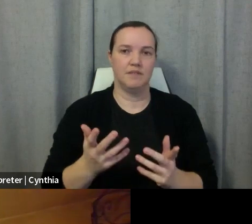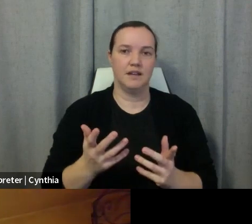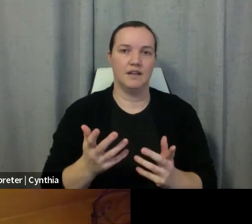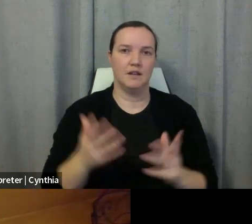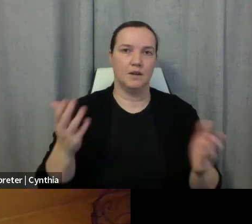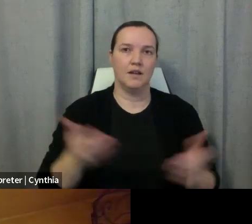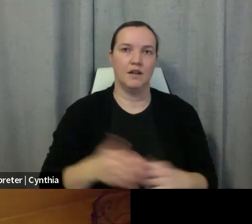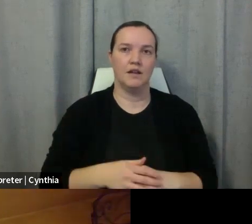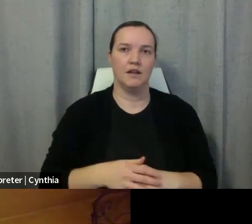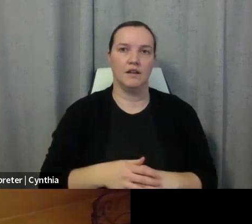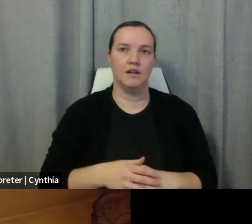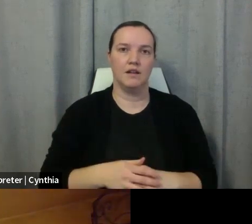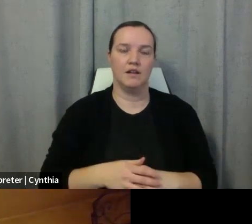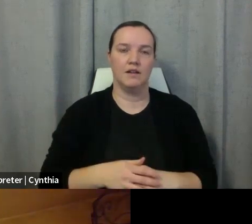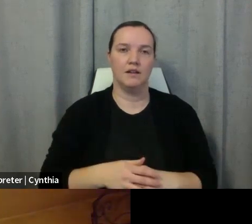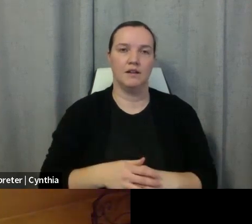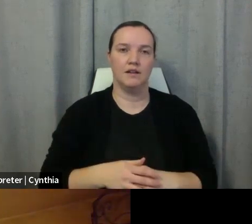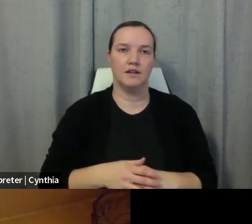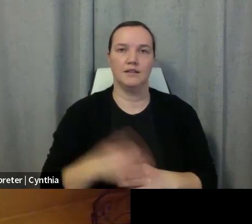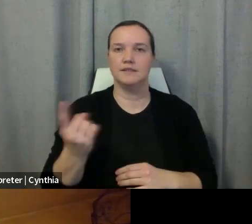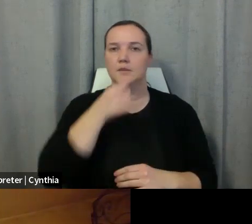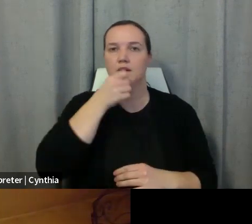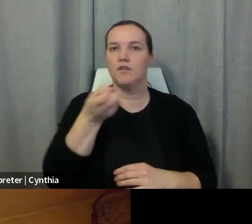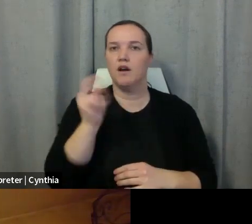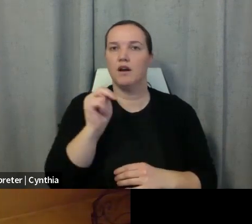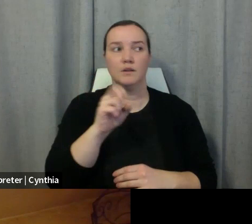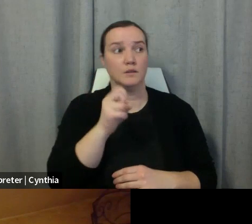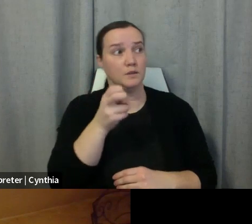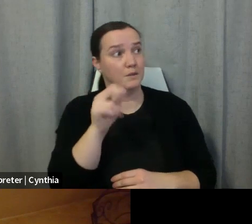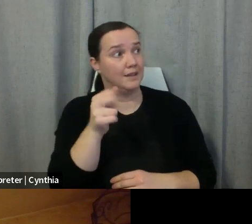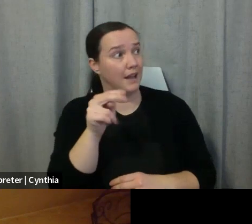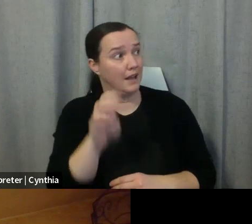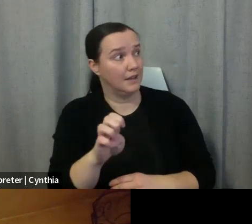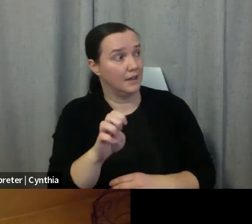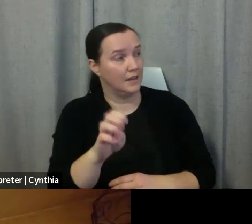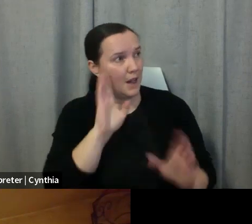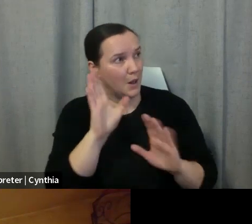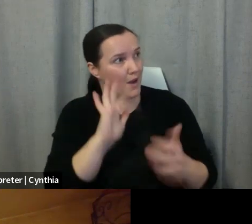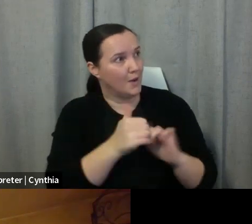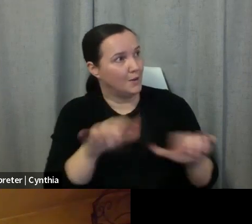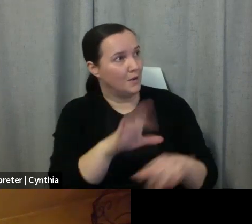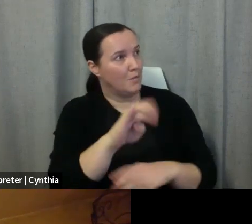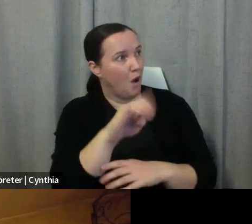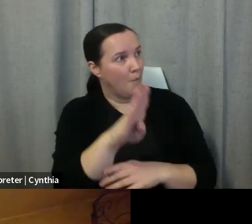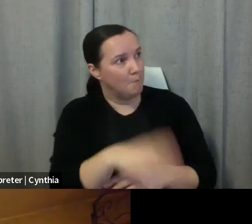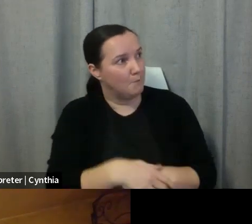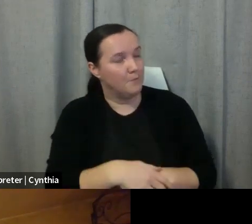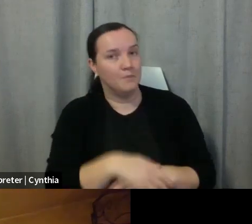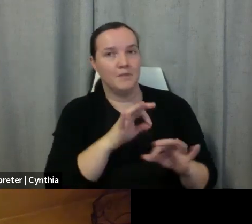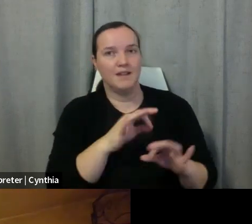your Arts Council, Suzanne speaking. Oh, go ahead. Hello, how are you doing, Bob?